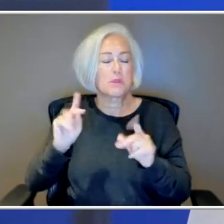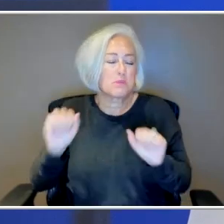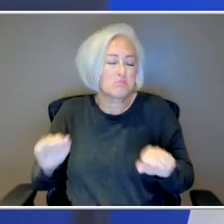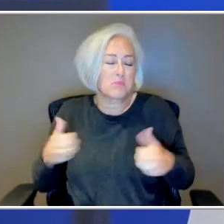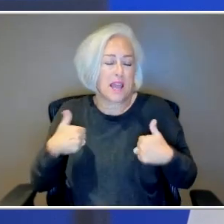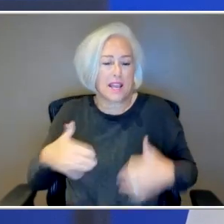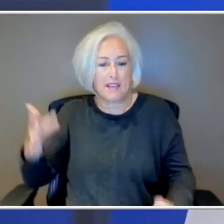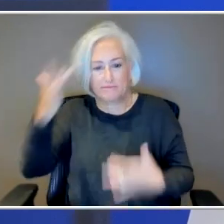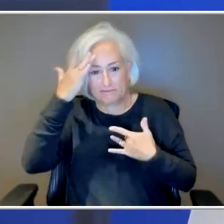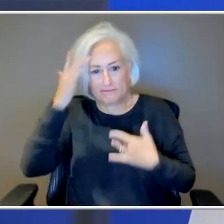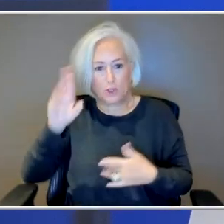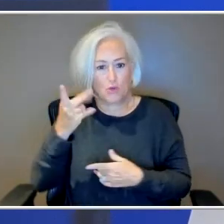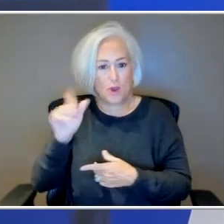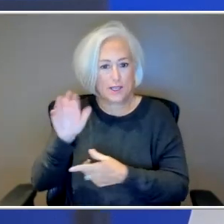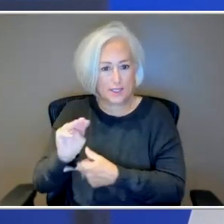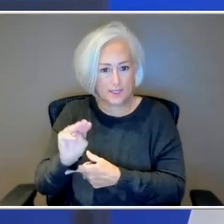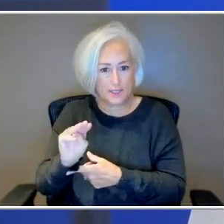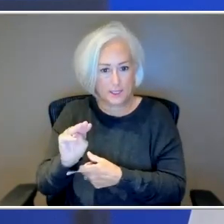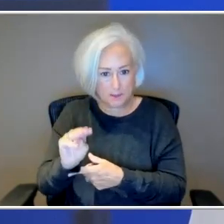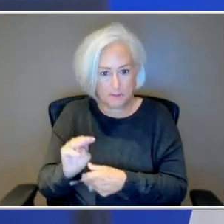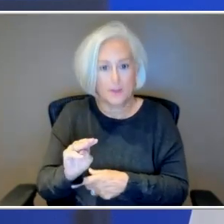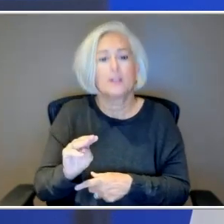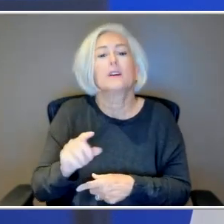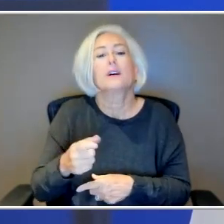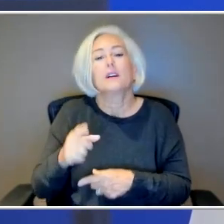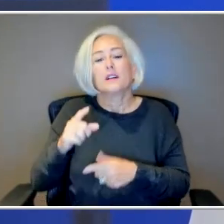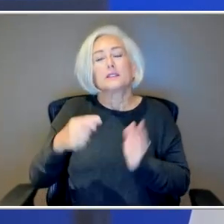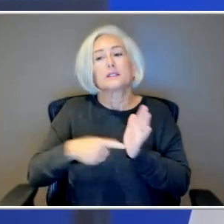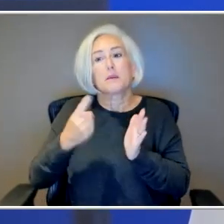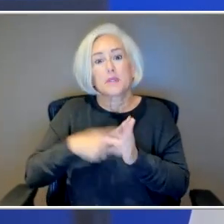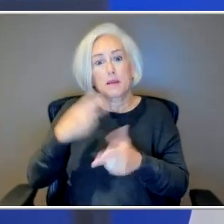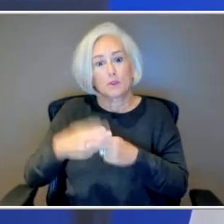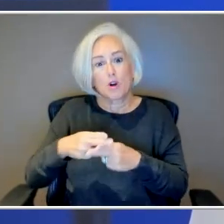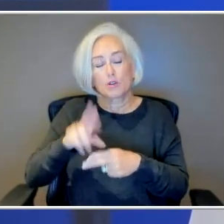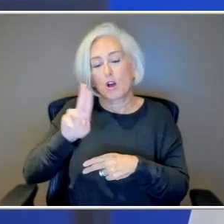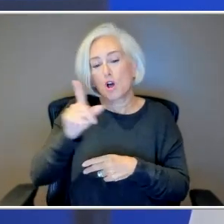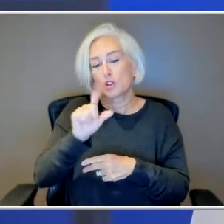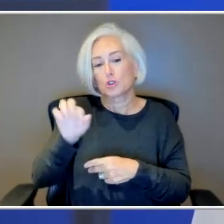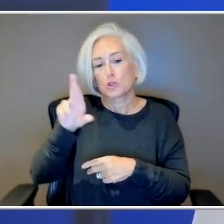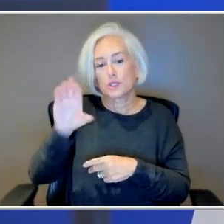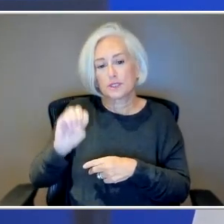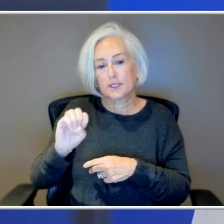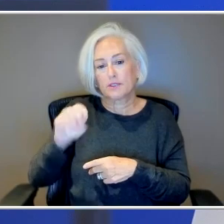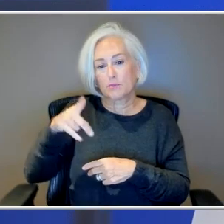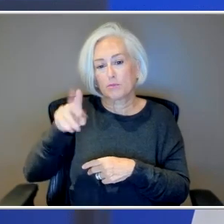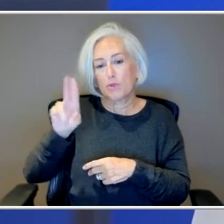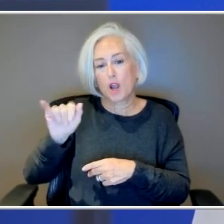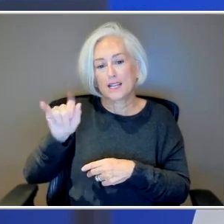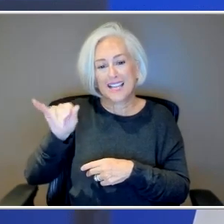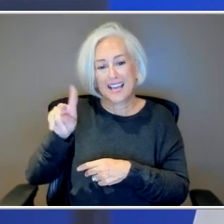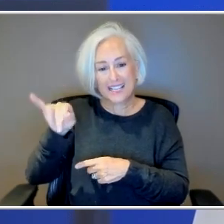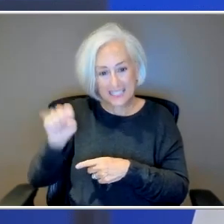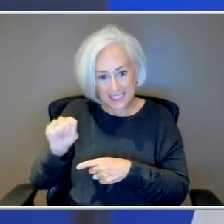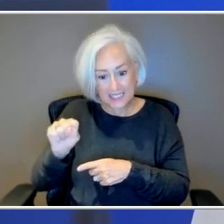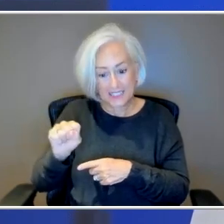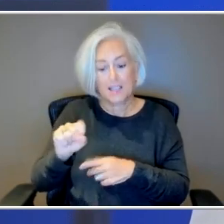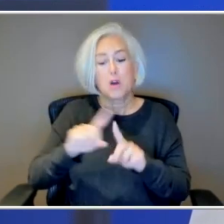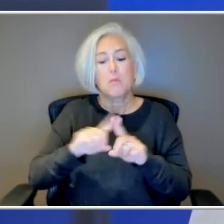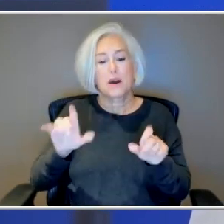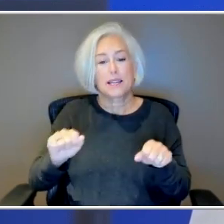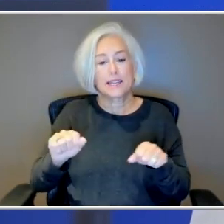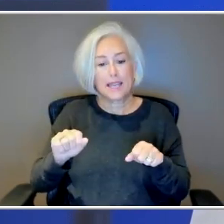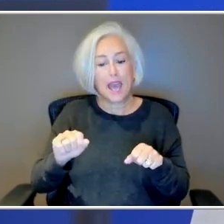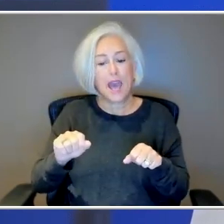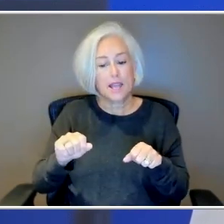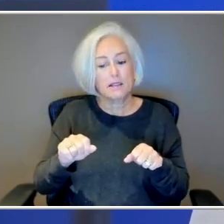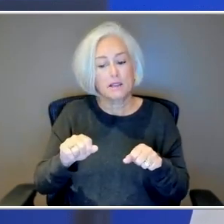only located in the rectum, we call this ulcerative proctitis, but sometimes it can extend more proximally, and it depends on the extension. If it extends